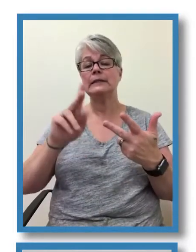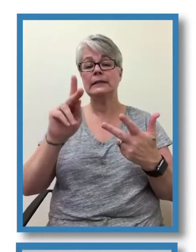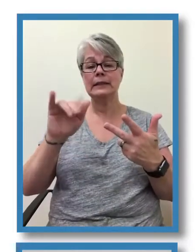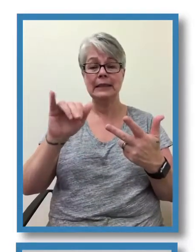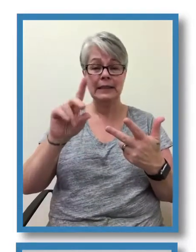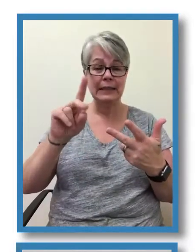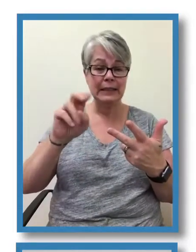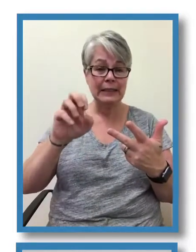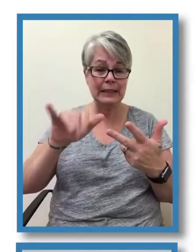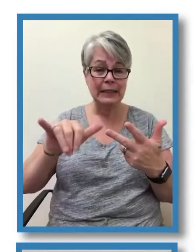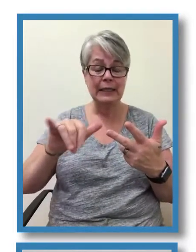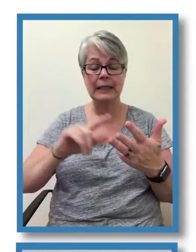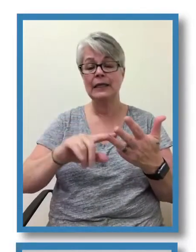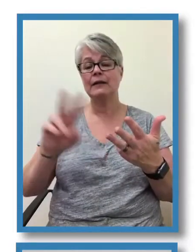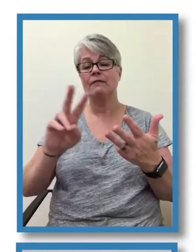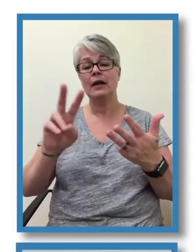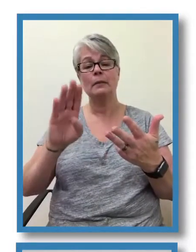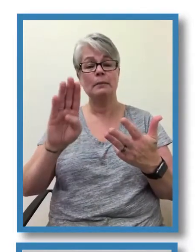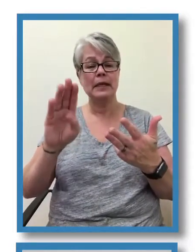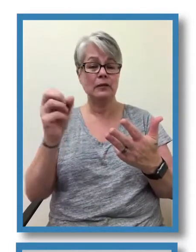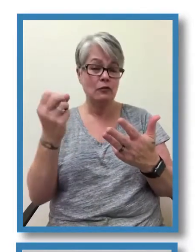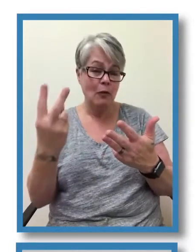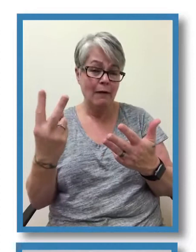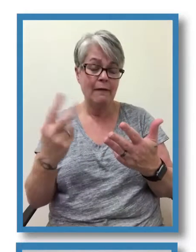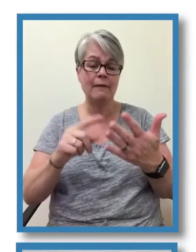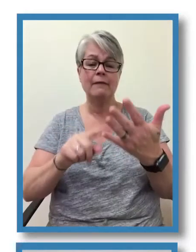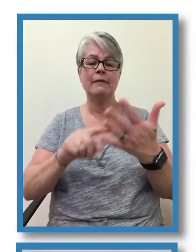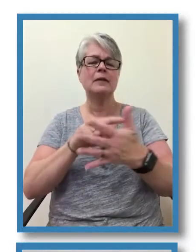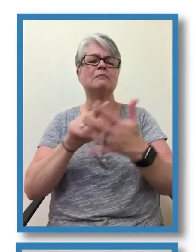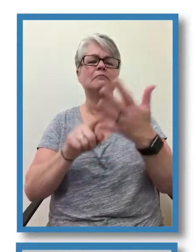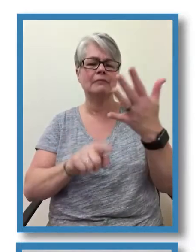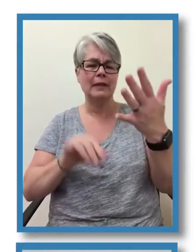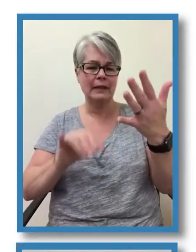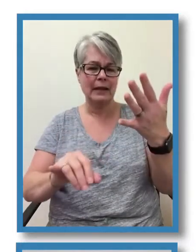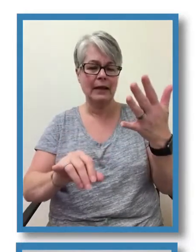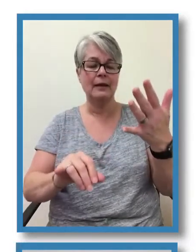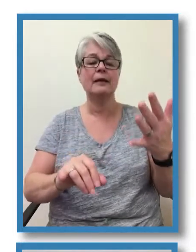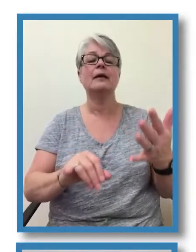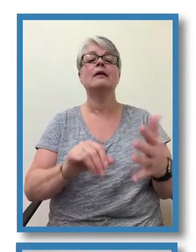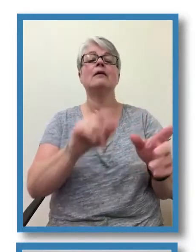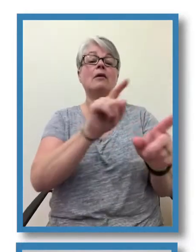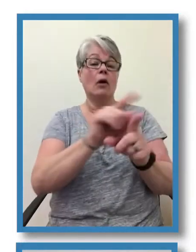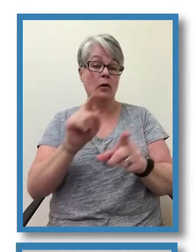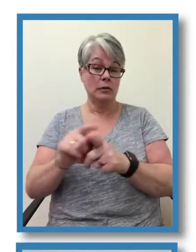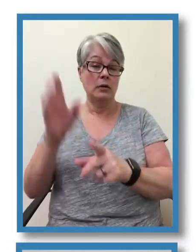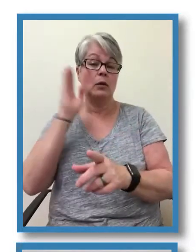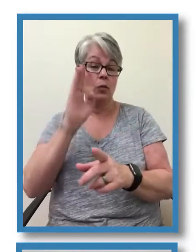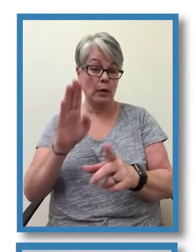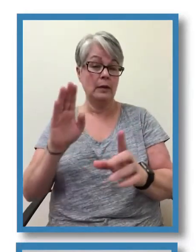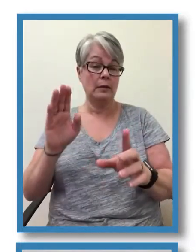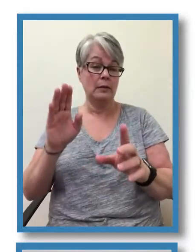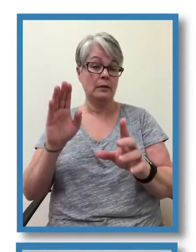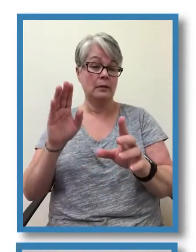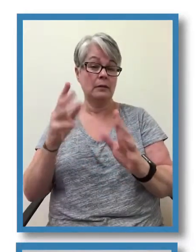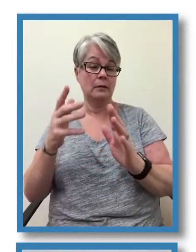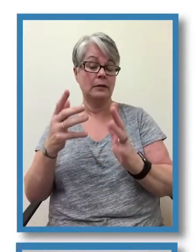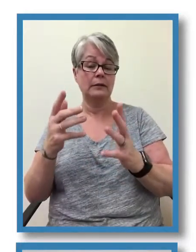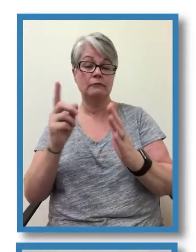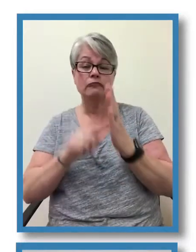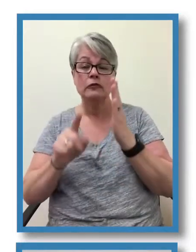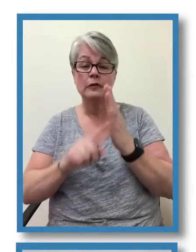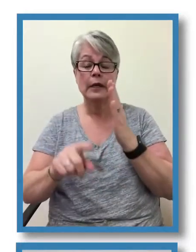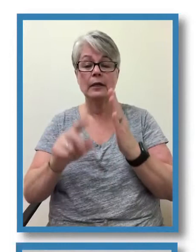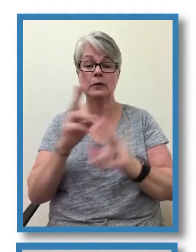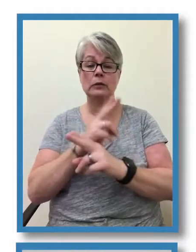CT scan. If someone's got a pacemaker or they're claustrophobic, then they may not be able to do